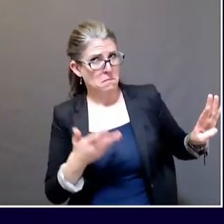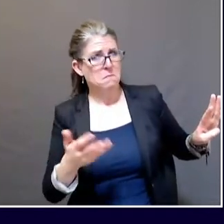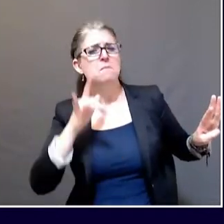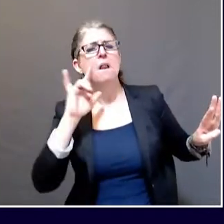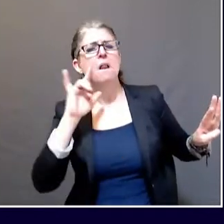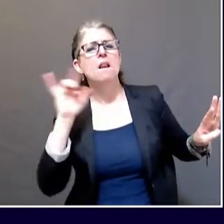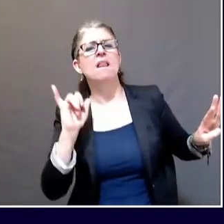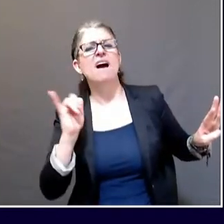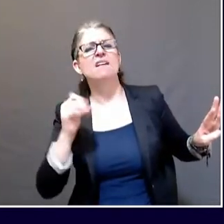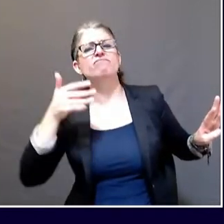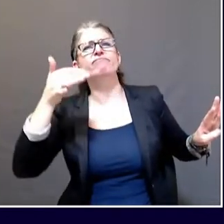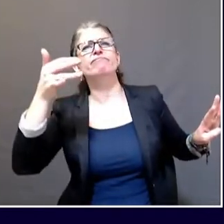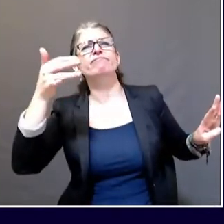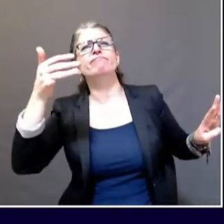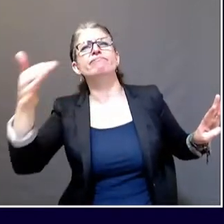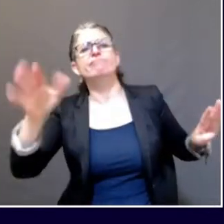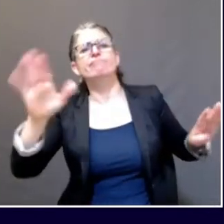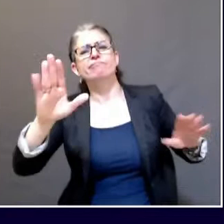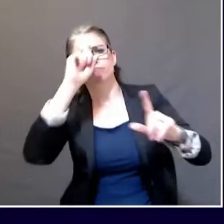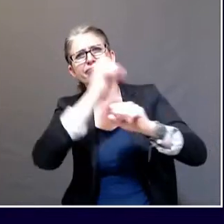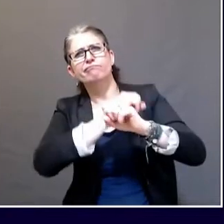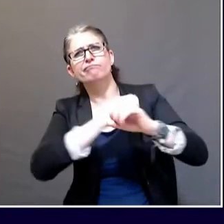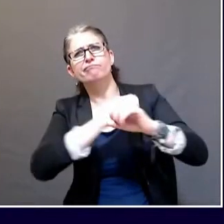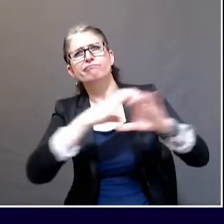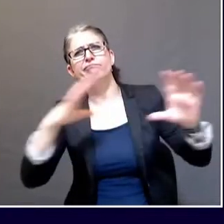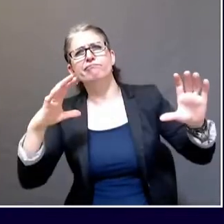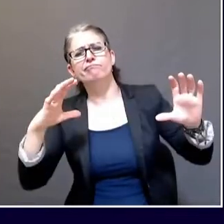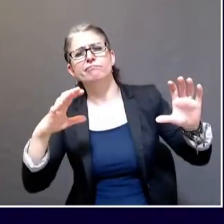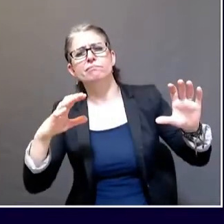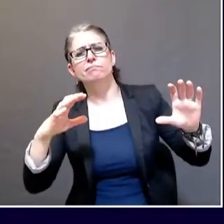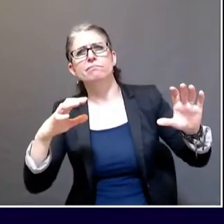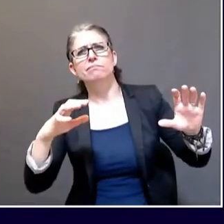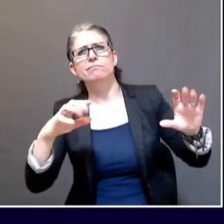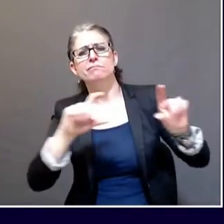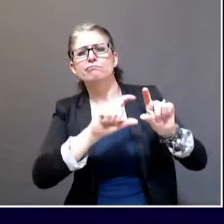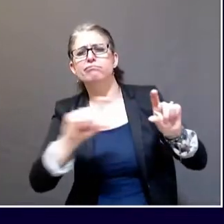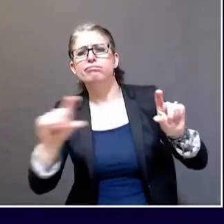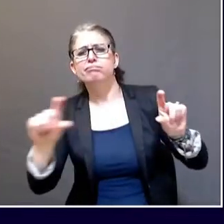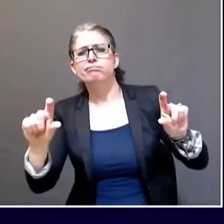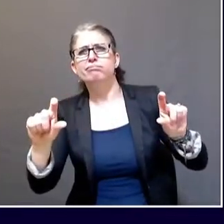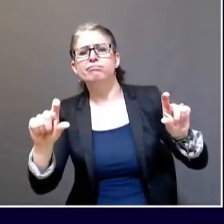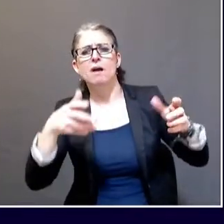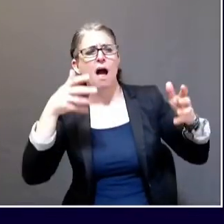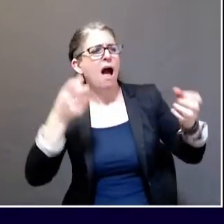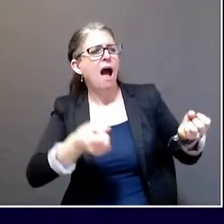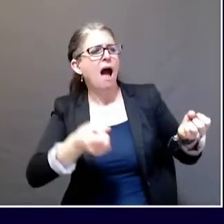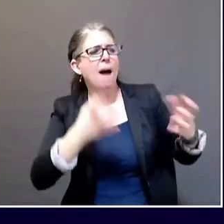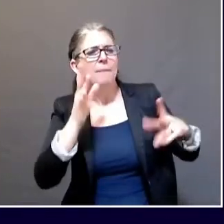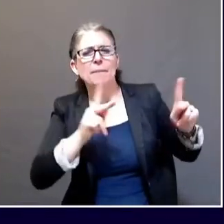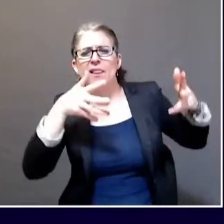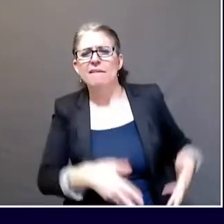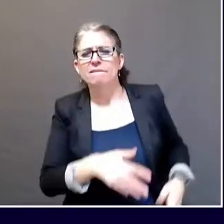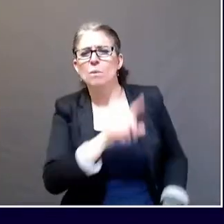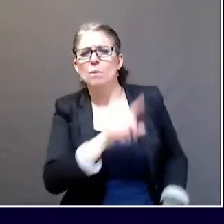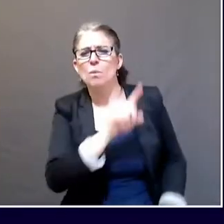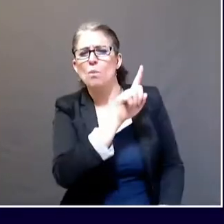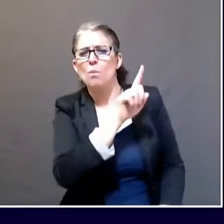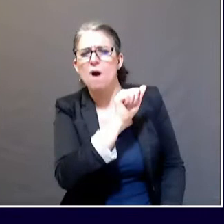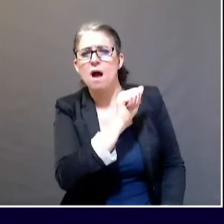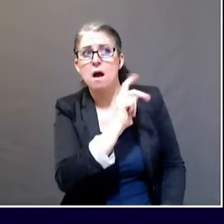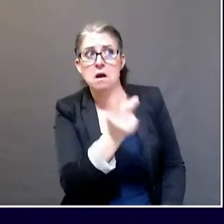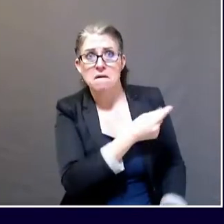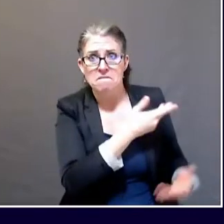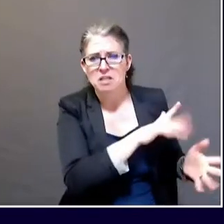different pathways? And are there particular sites that are going to get them? Right. So Jessica, it's not as if there are certain pathways